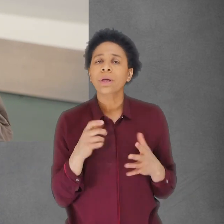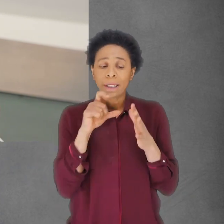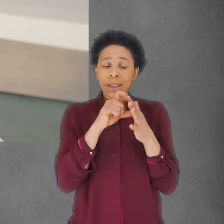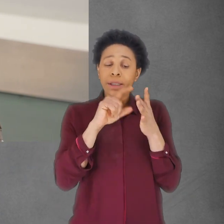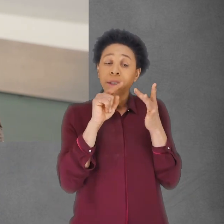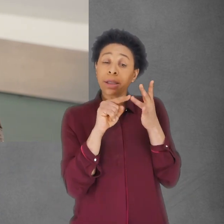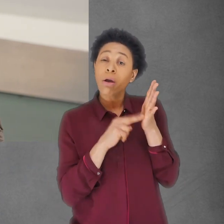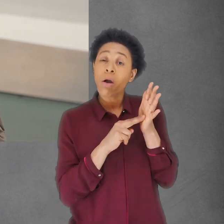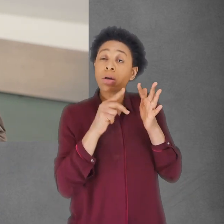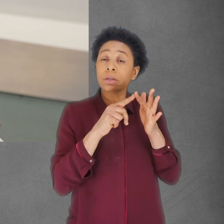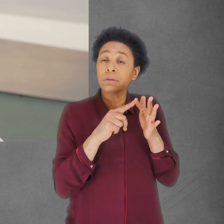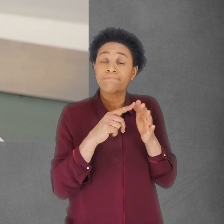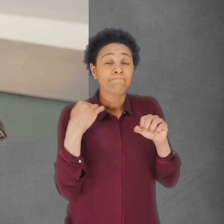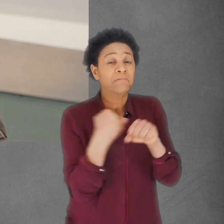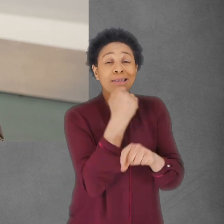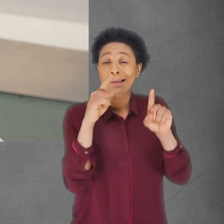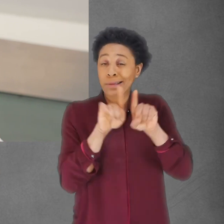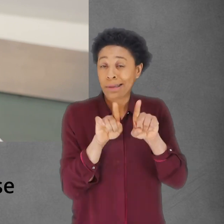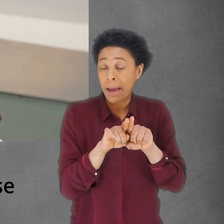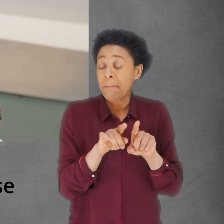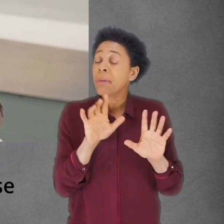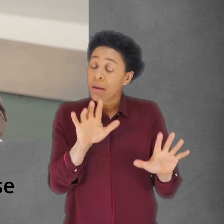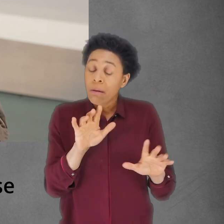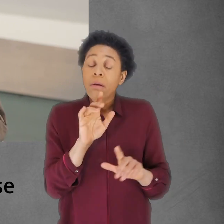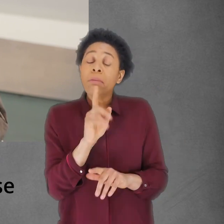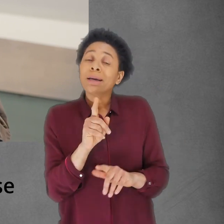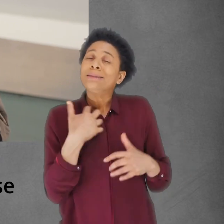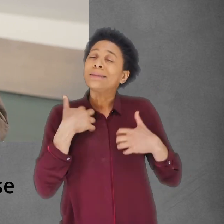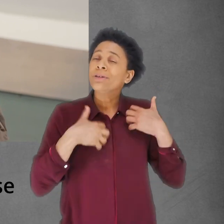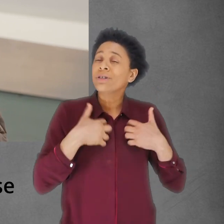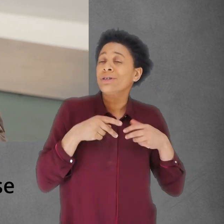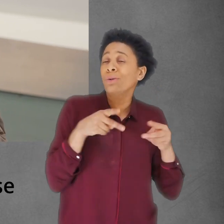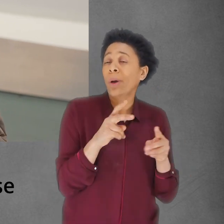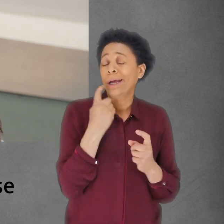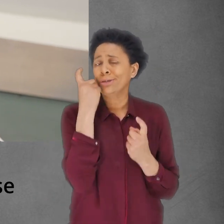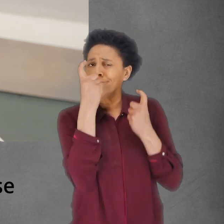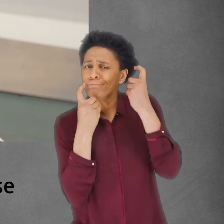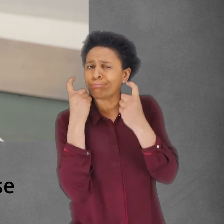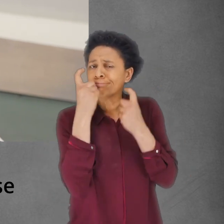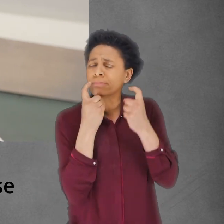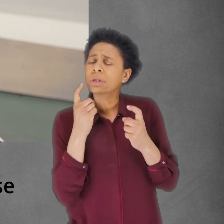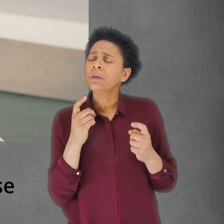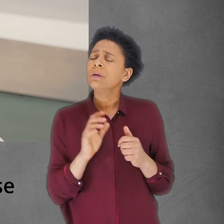really interesting way, and Dion does this too, but it's a really interesting way to think about